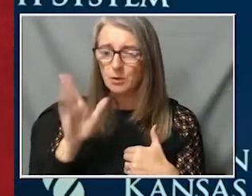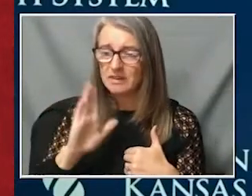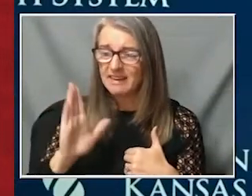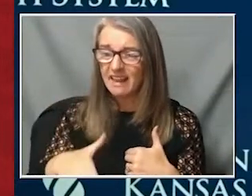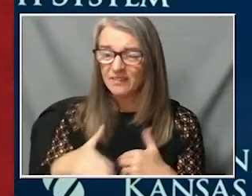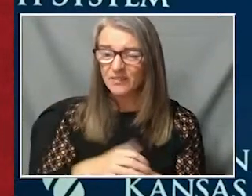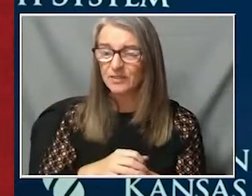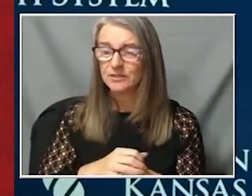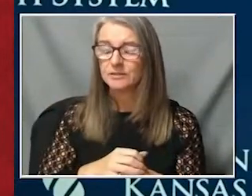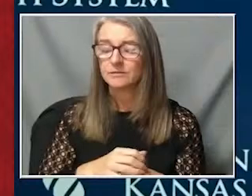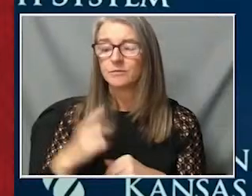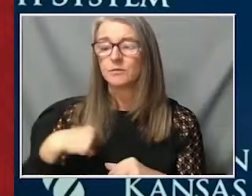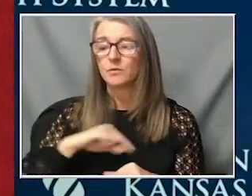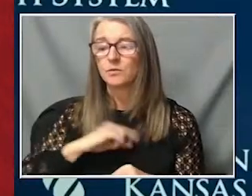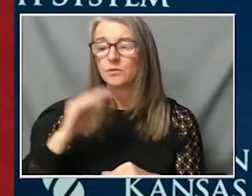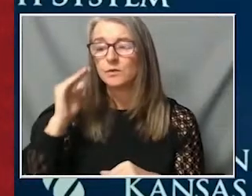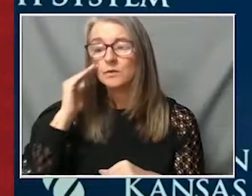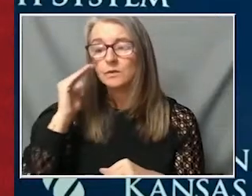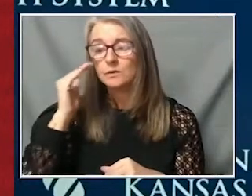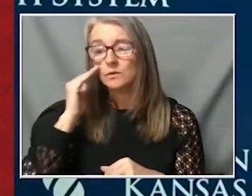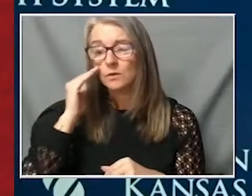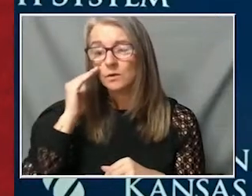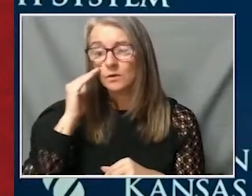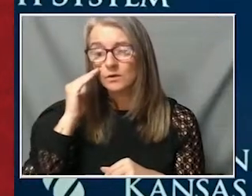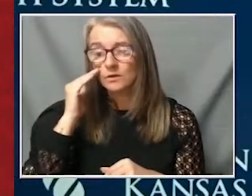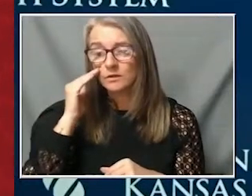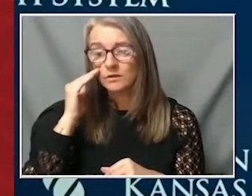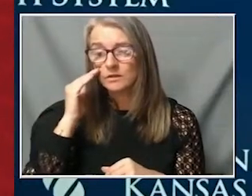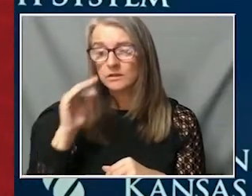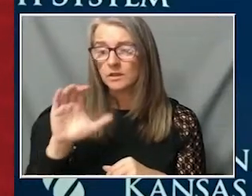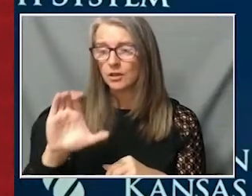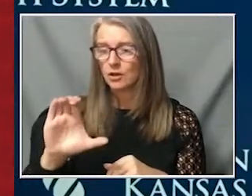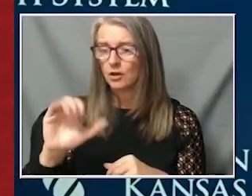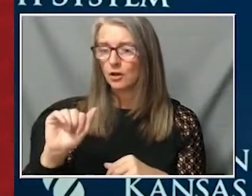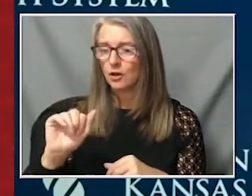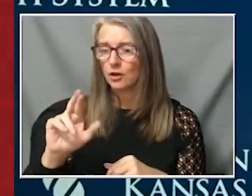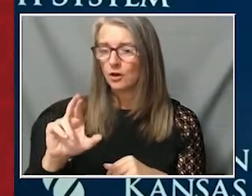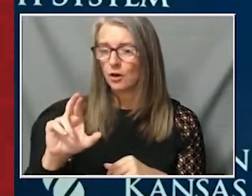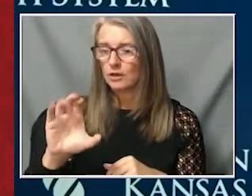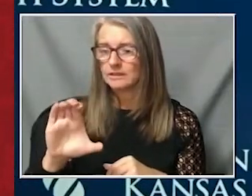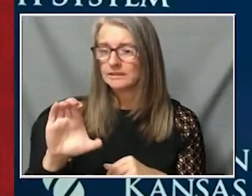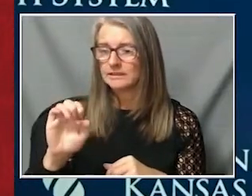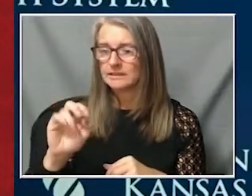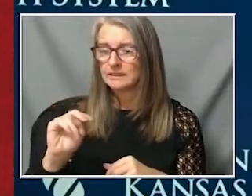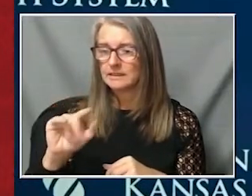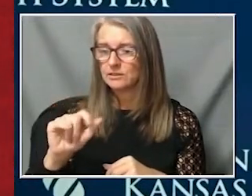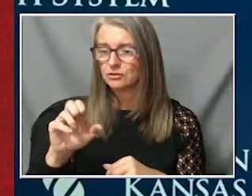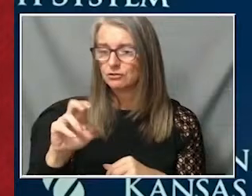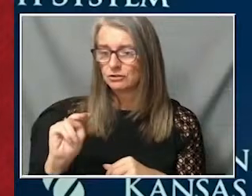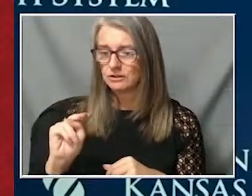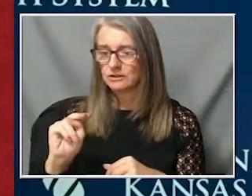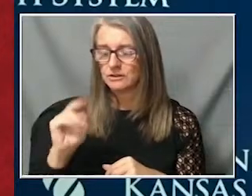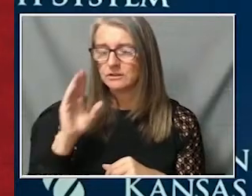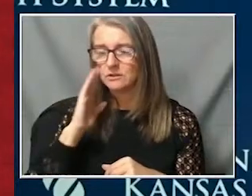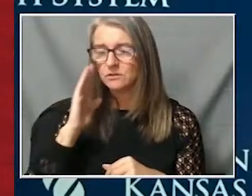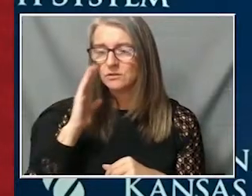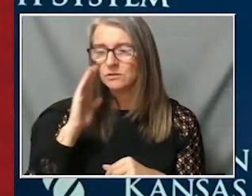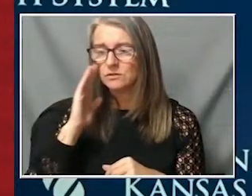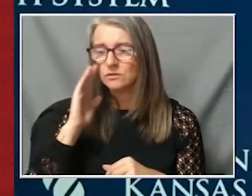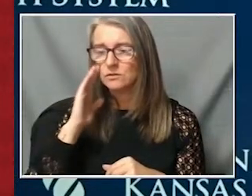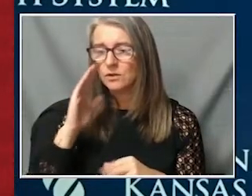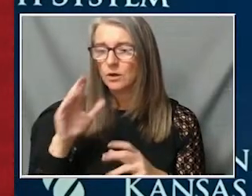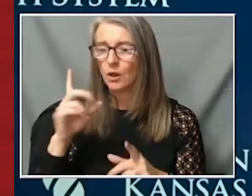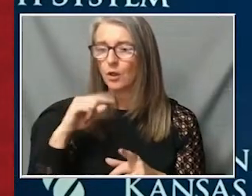so we know that this is a carcinogen, though, based on looking at exposure